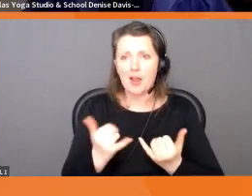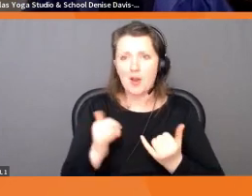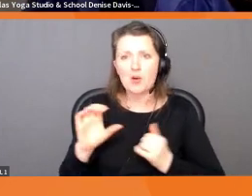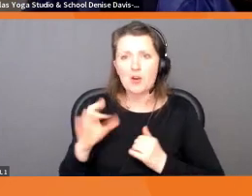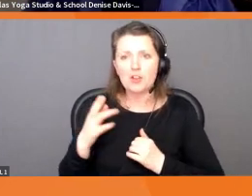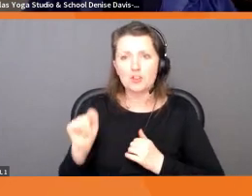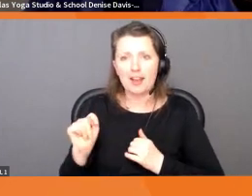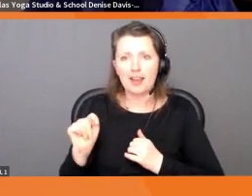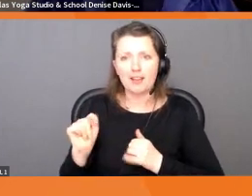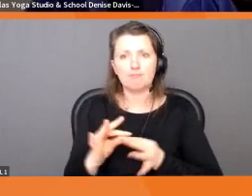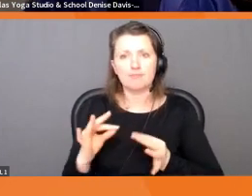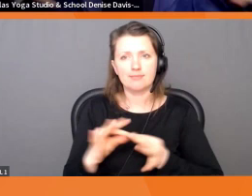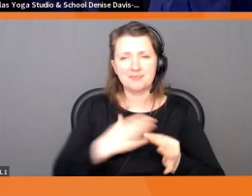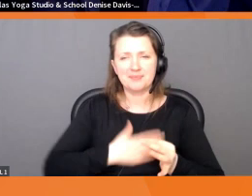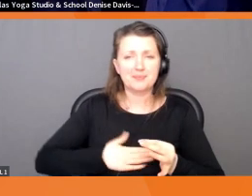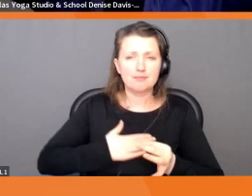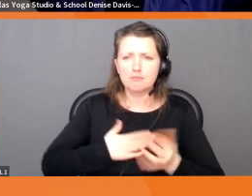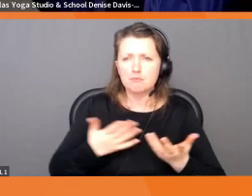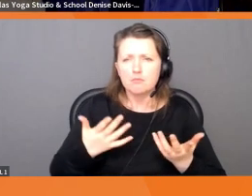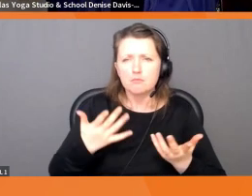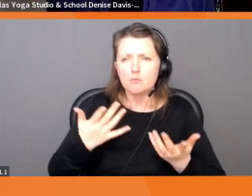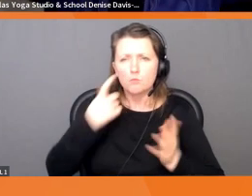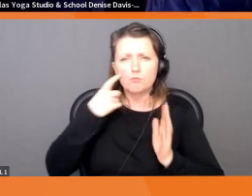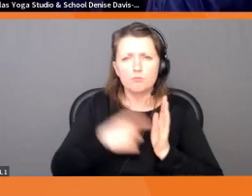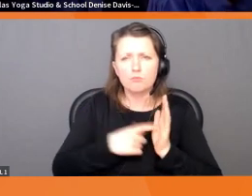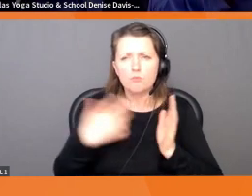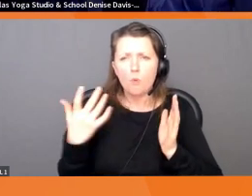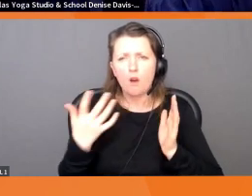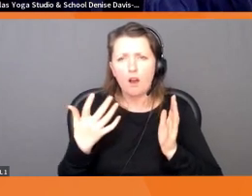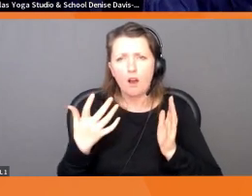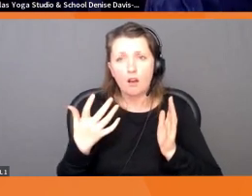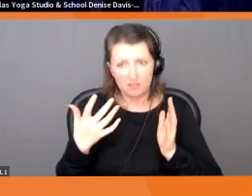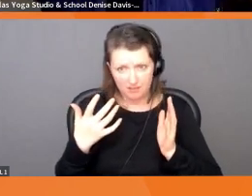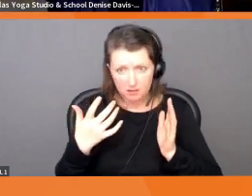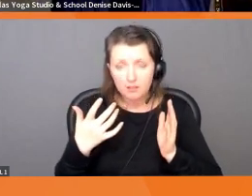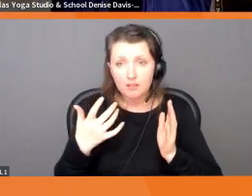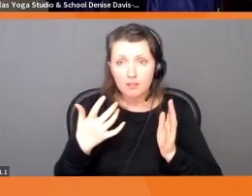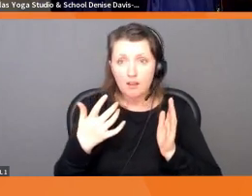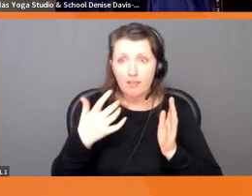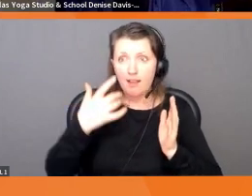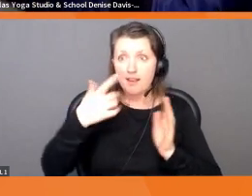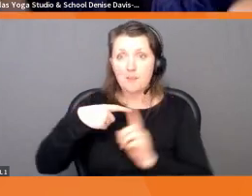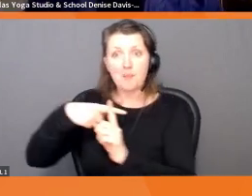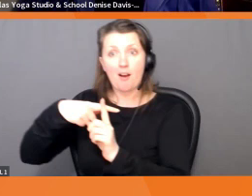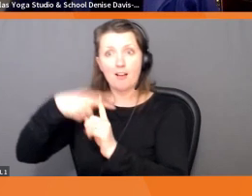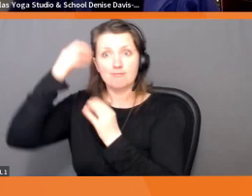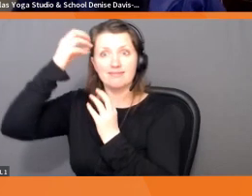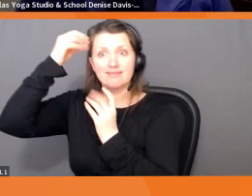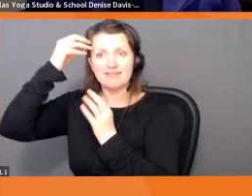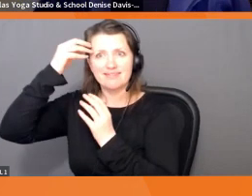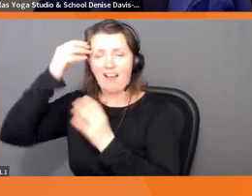that was for you, right? Could you feel the difference in a positive thought and a negative thought with the